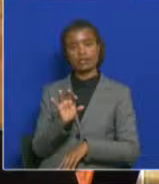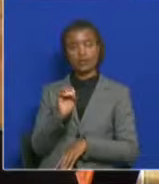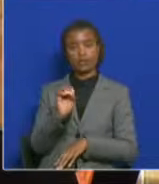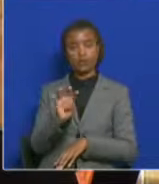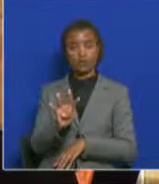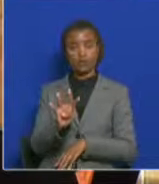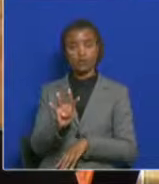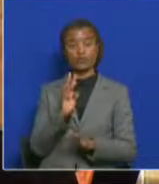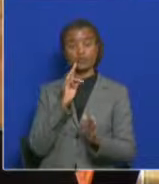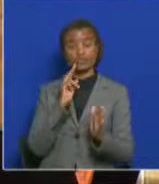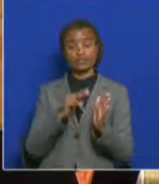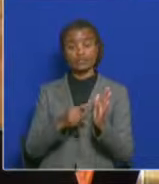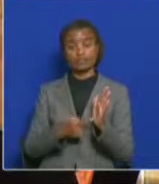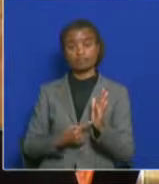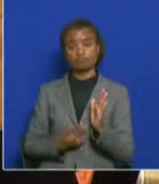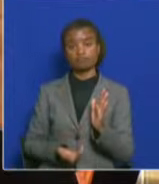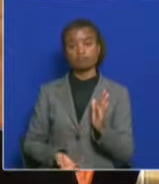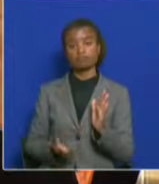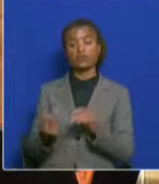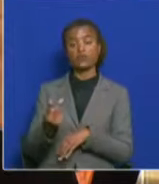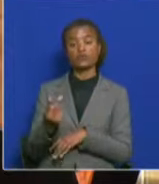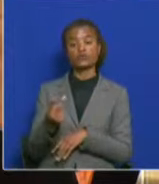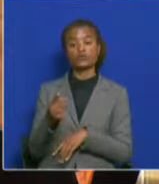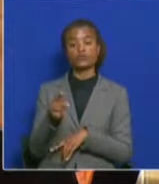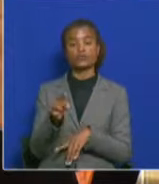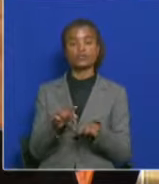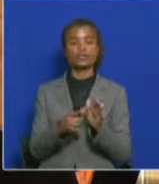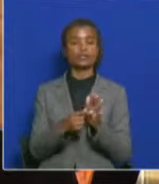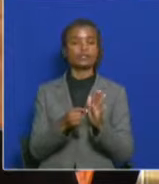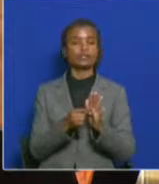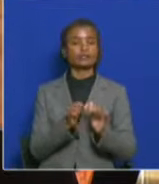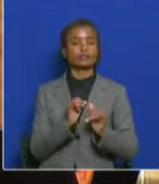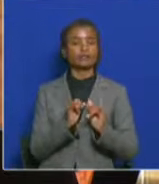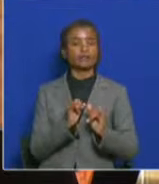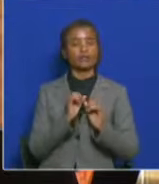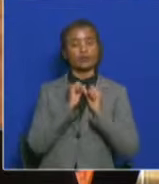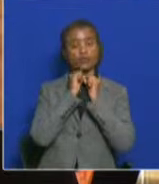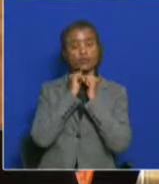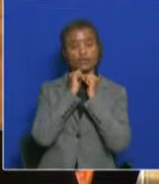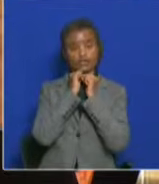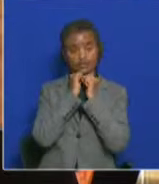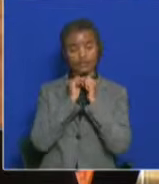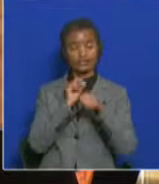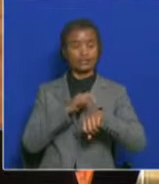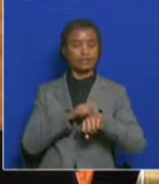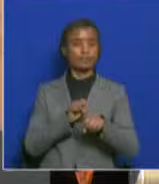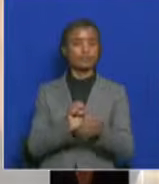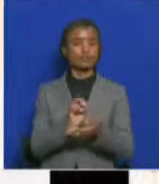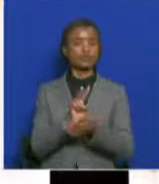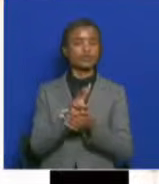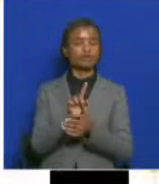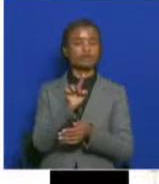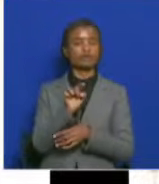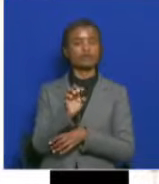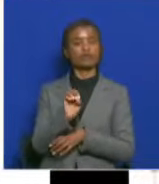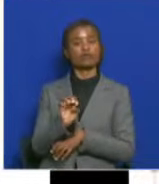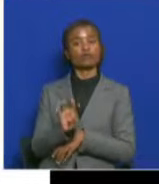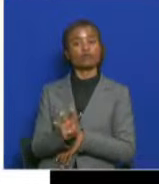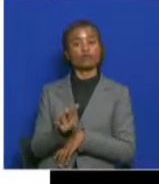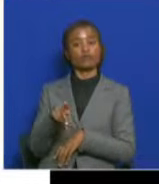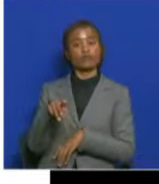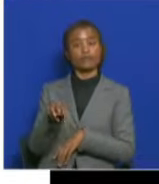again on the 11th of August, 12:14 p.m., Mr. Sayed says, please follow up with General 1, need